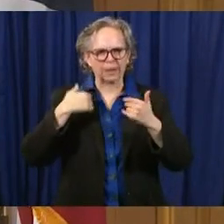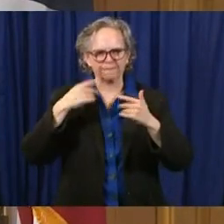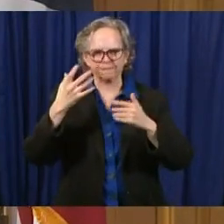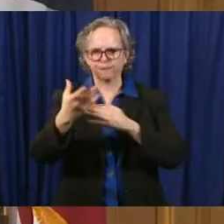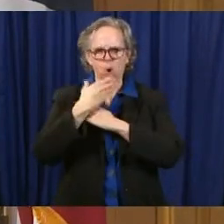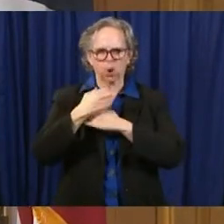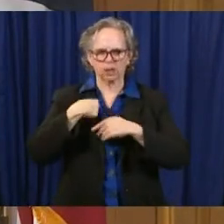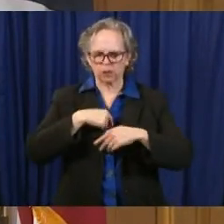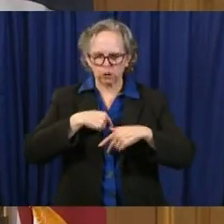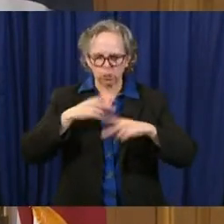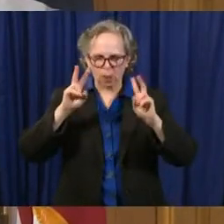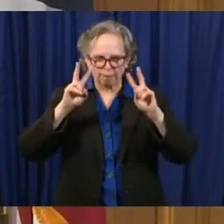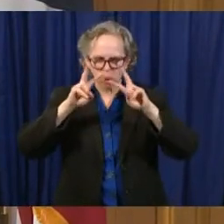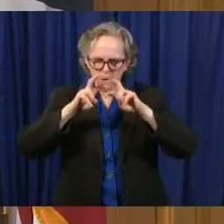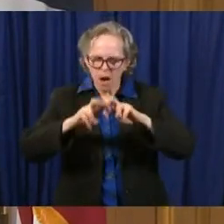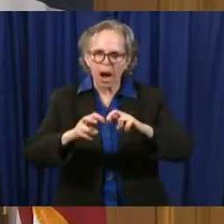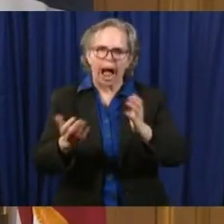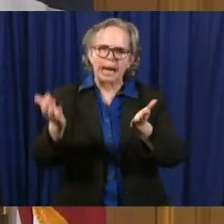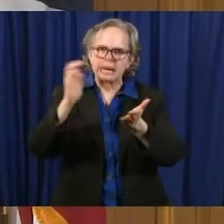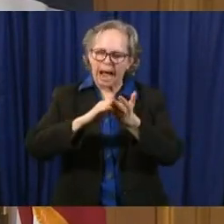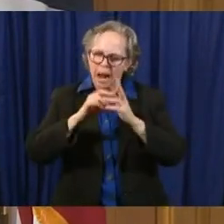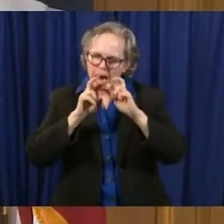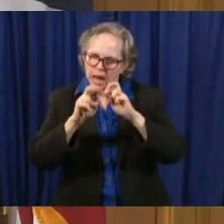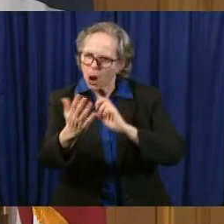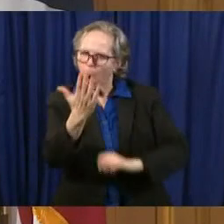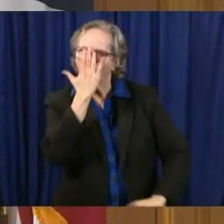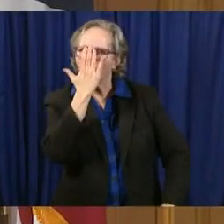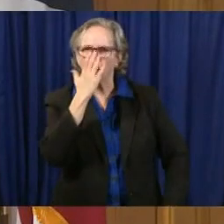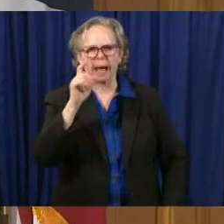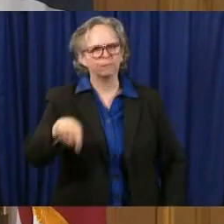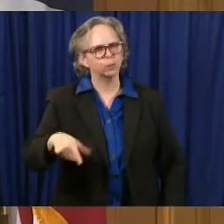correct. Thank you, Governor. Thank you.